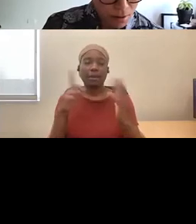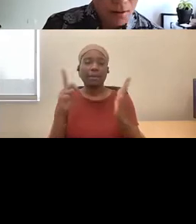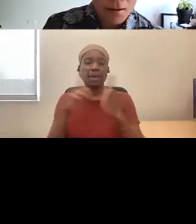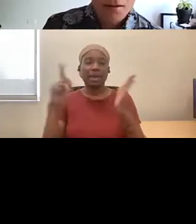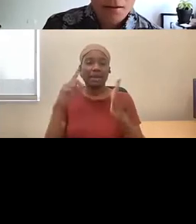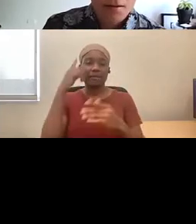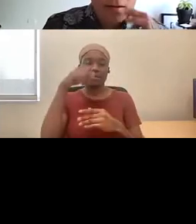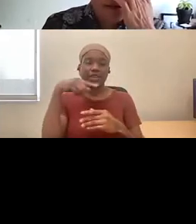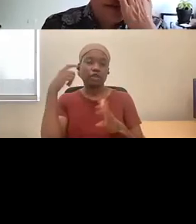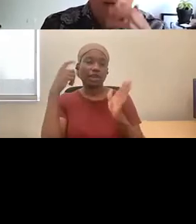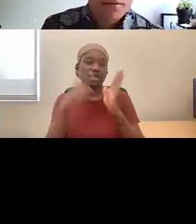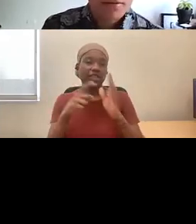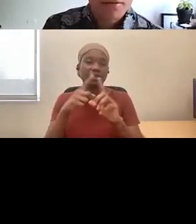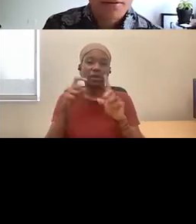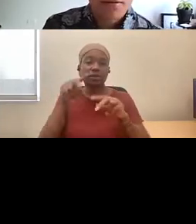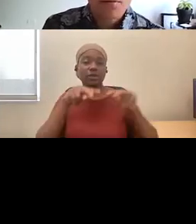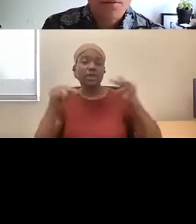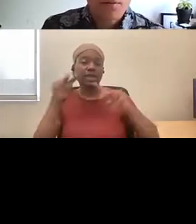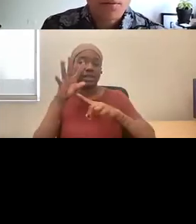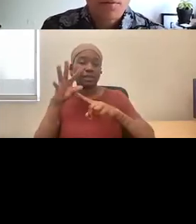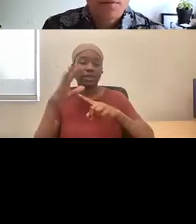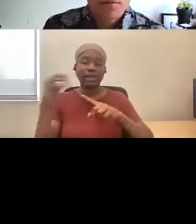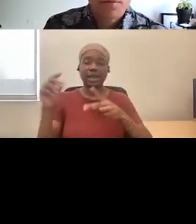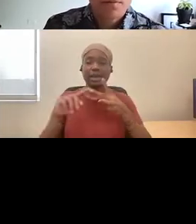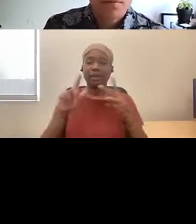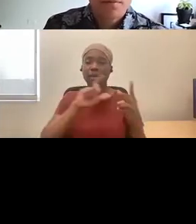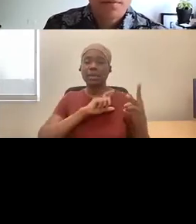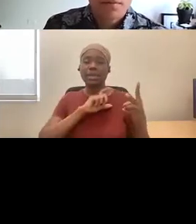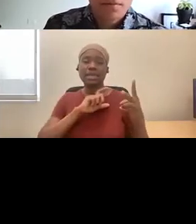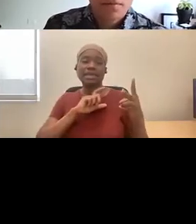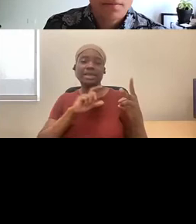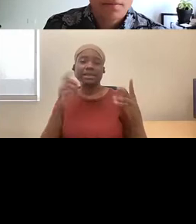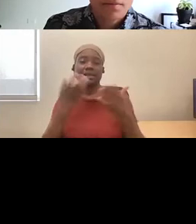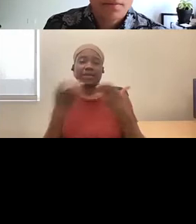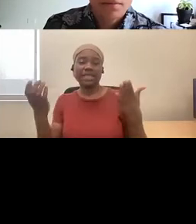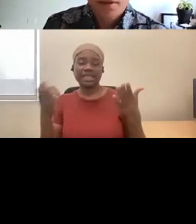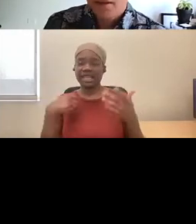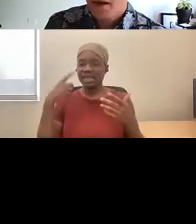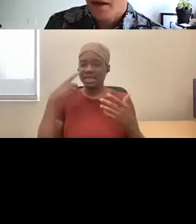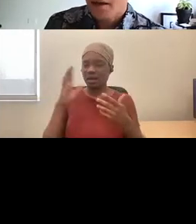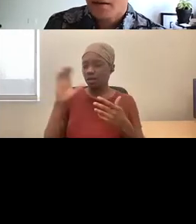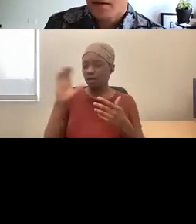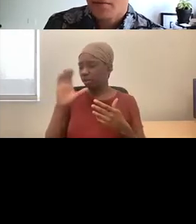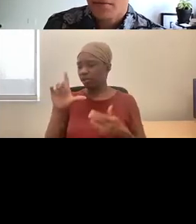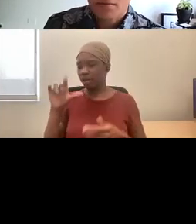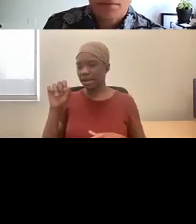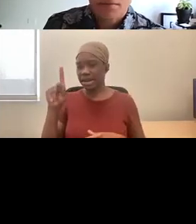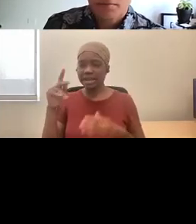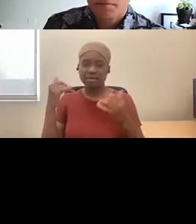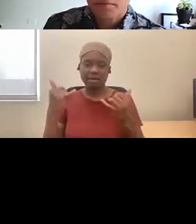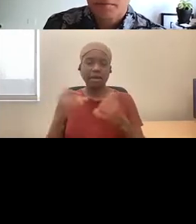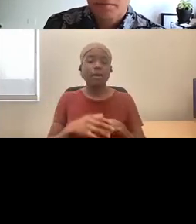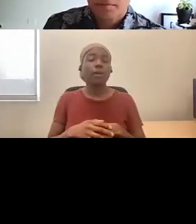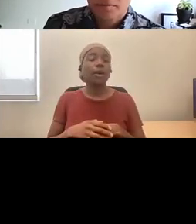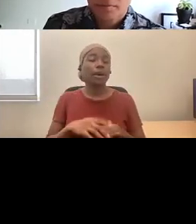cameras and police devices. I think I can grab a link real quick. And they're actually